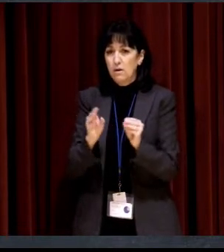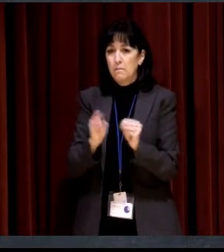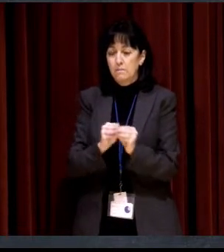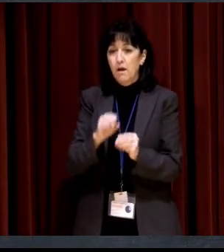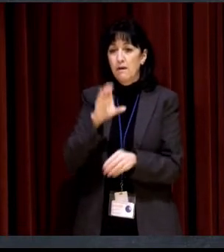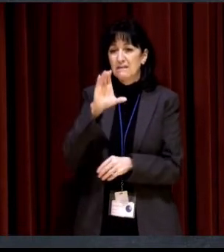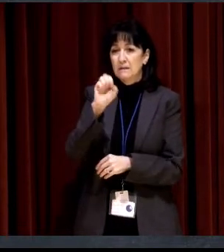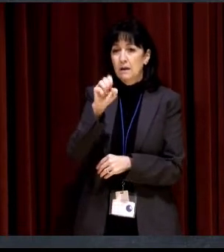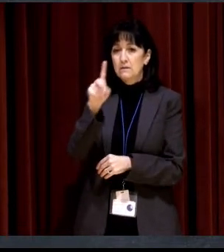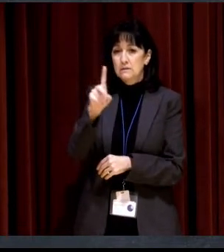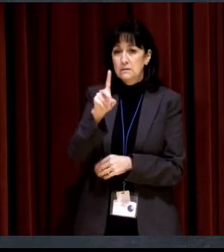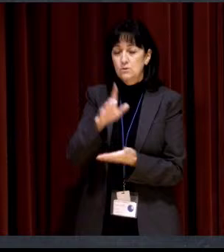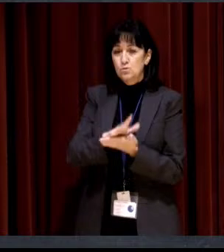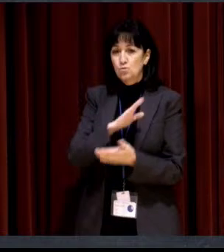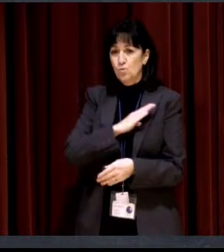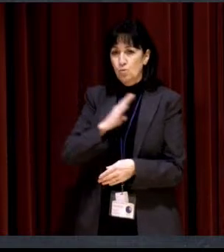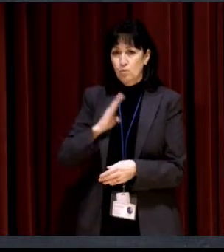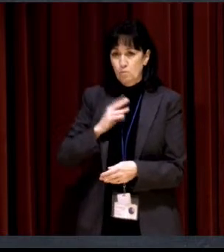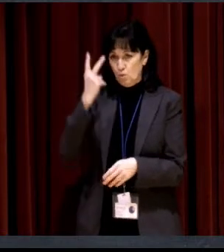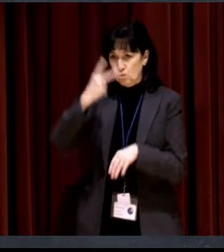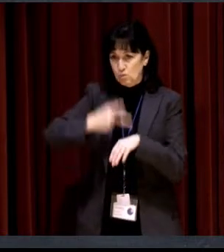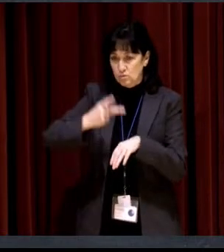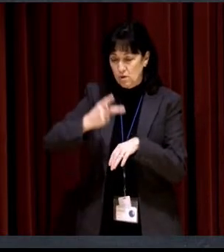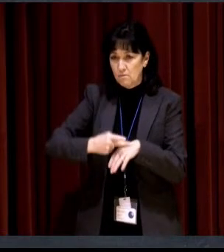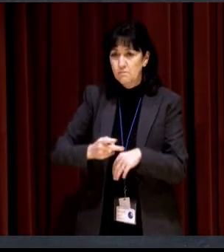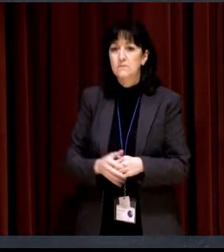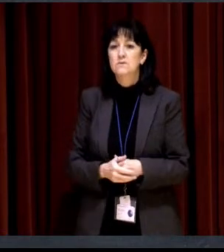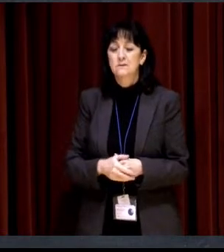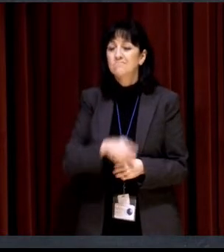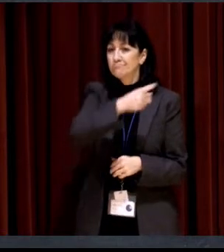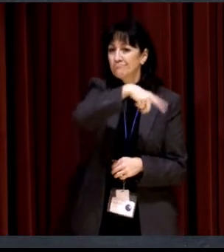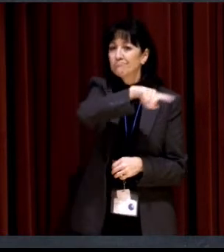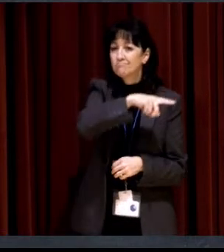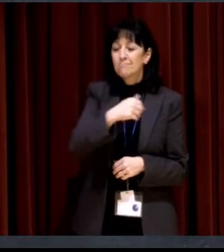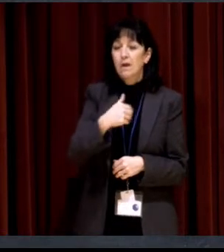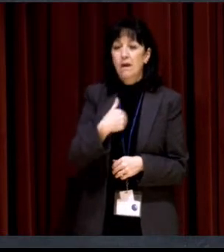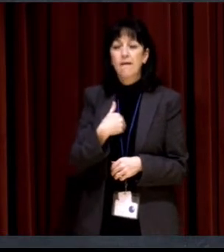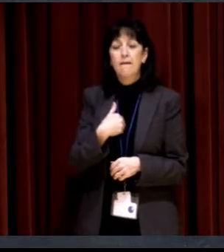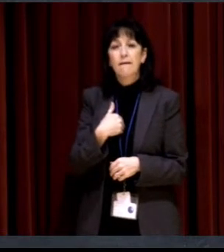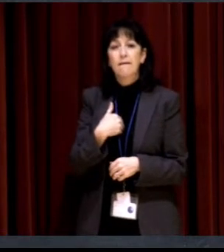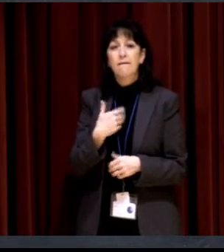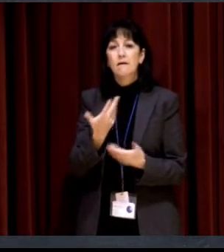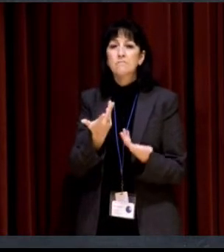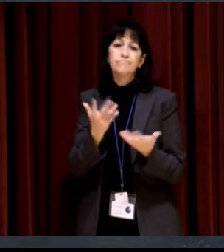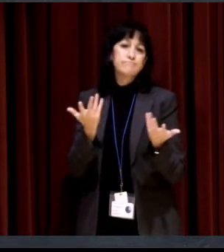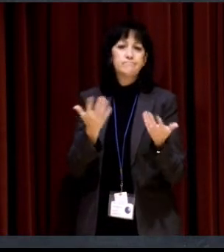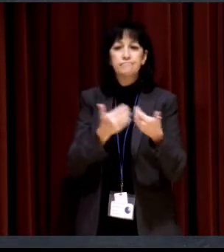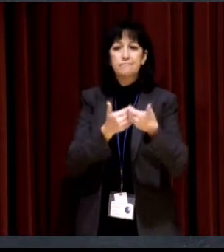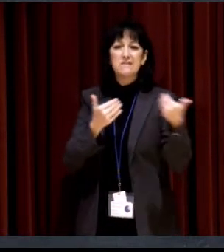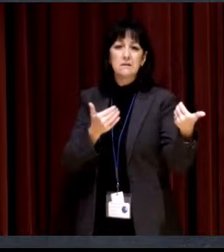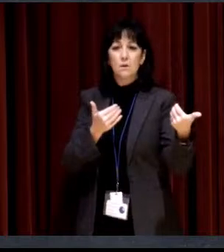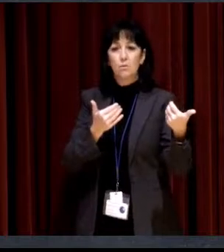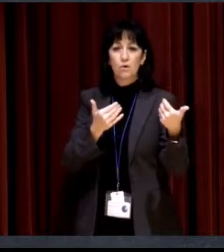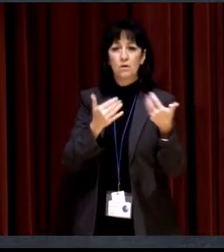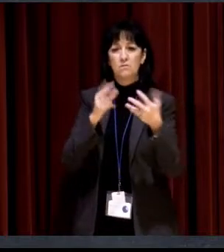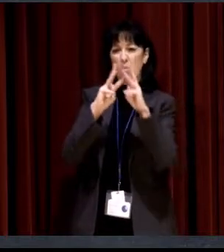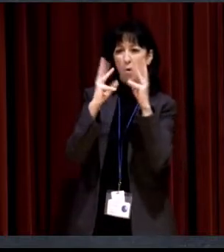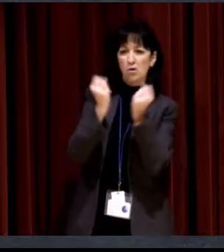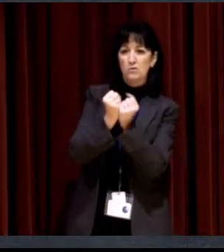twice, and they've had a separate working workshop, I guess, to go over